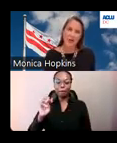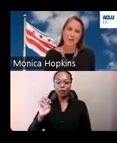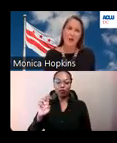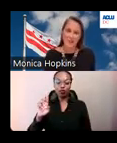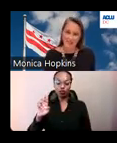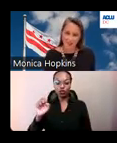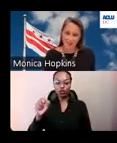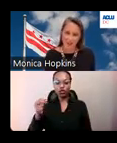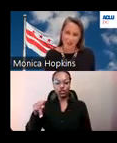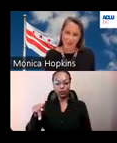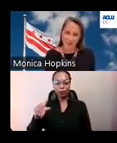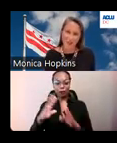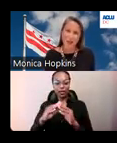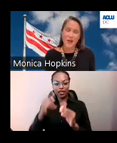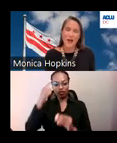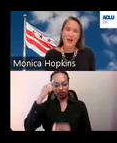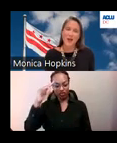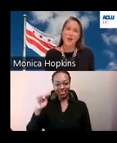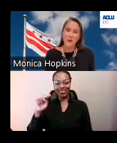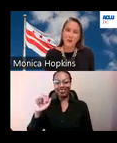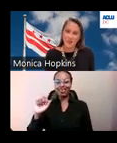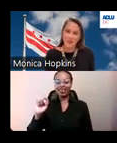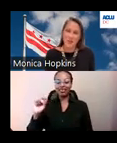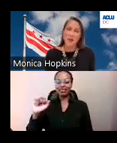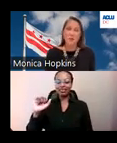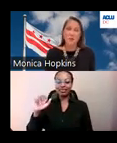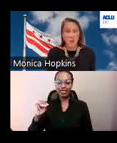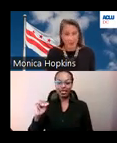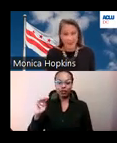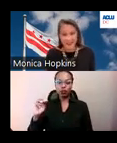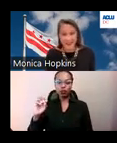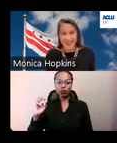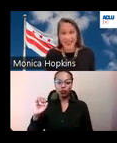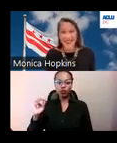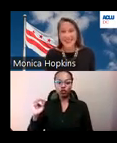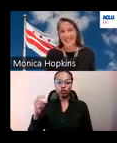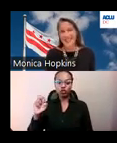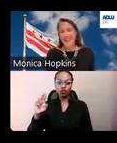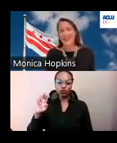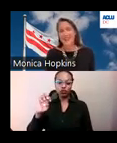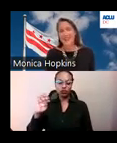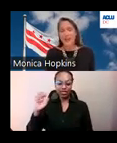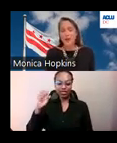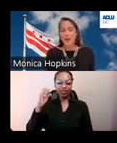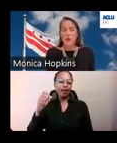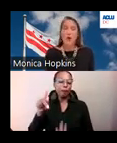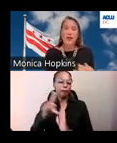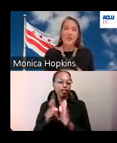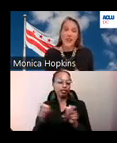Moshiri, our policy director, who is moving out of state,